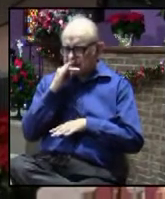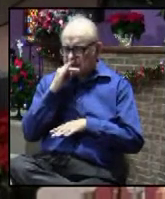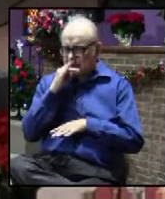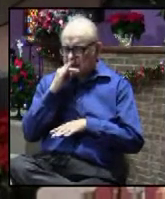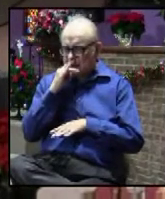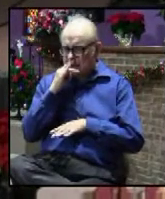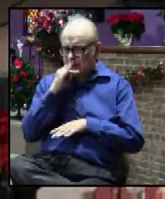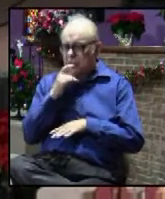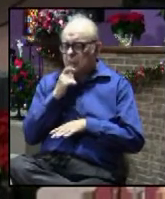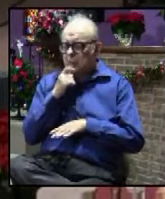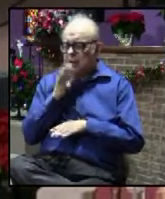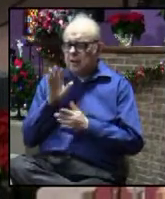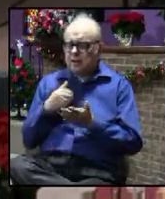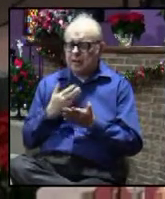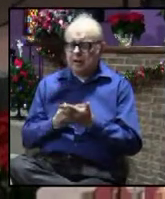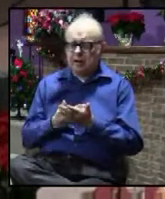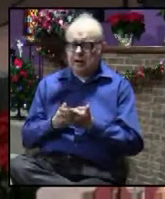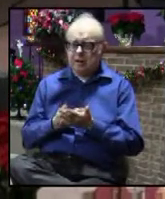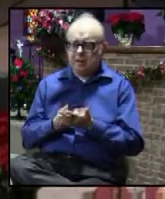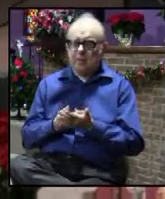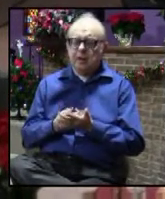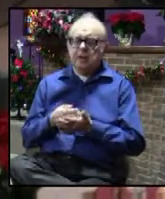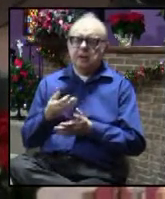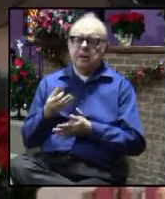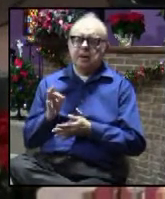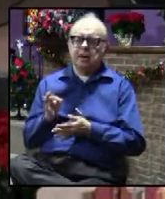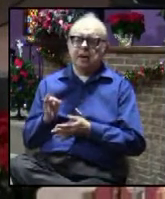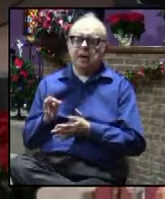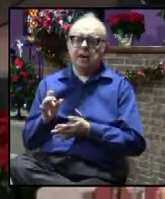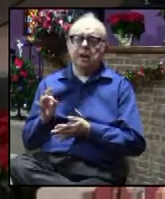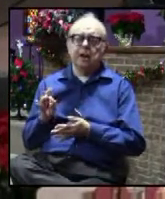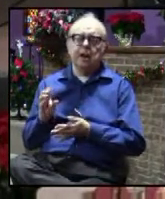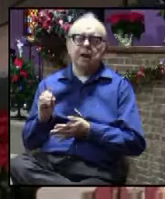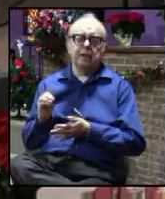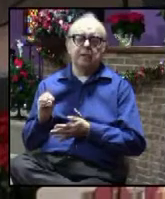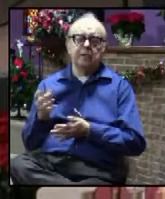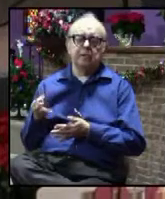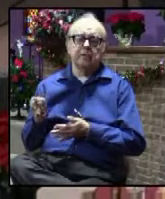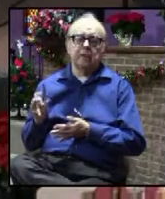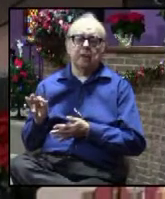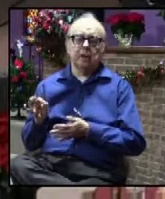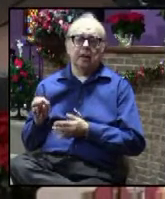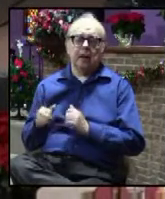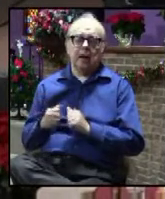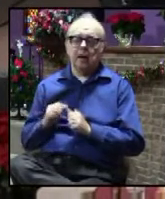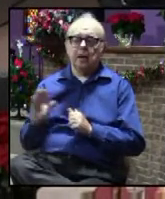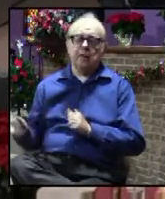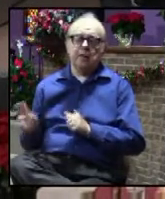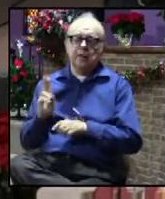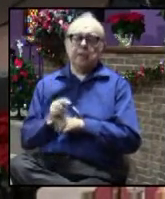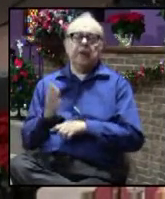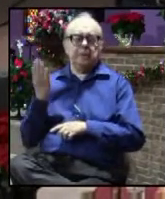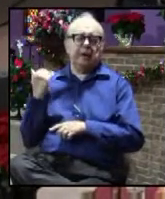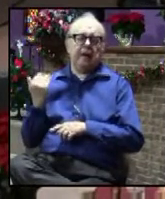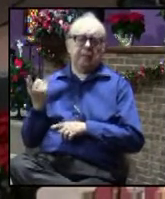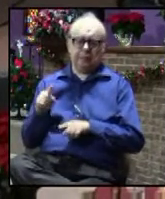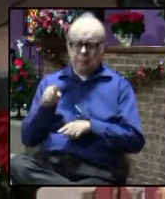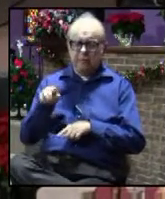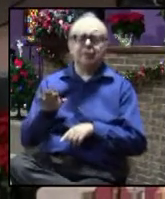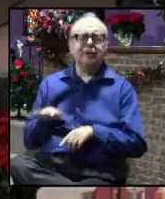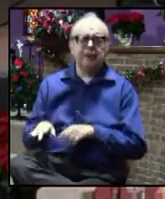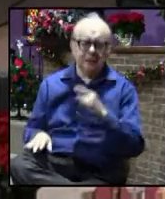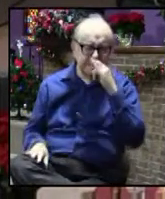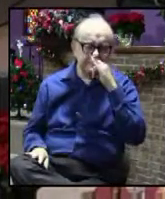who were born in the 1980s or the 1990s, about how Christmas used to be when you were a